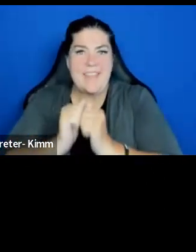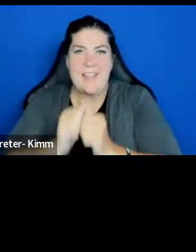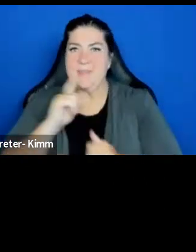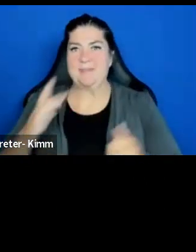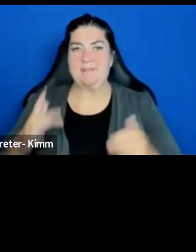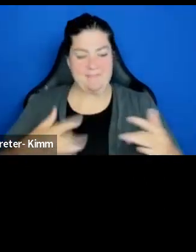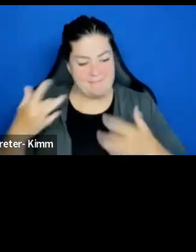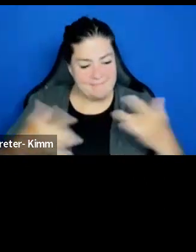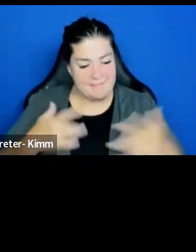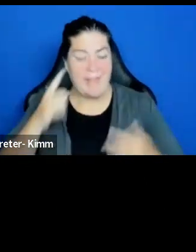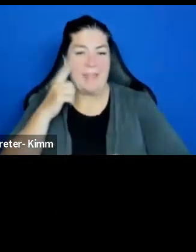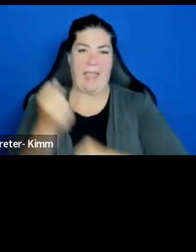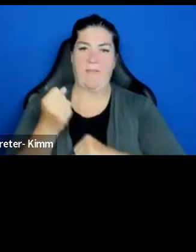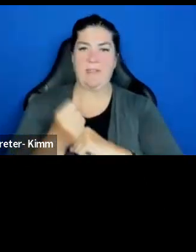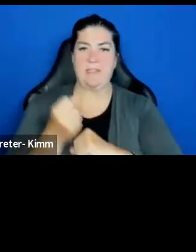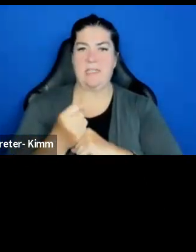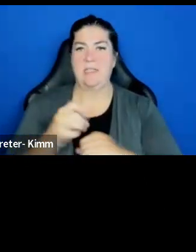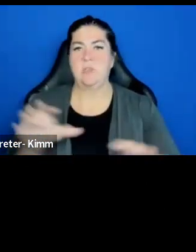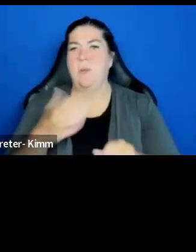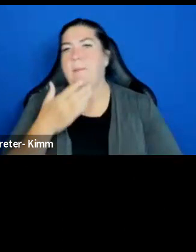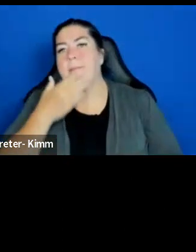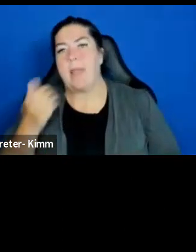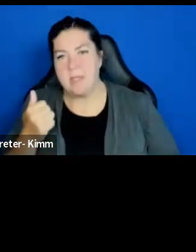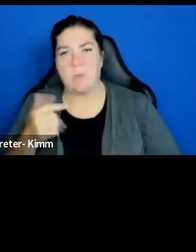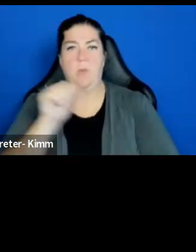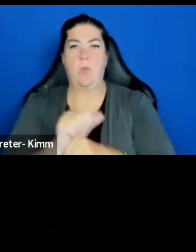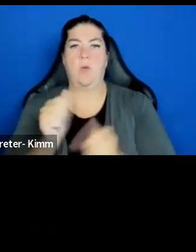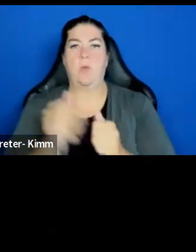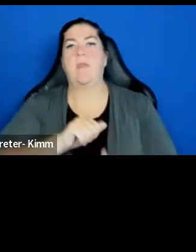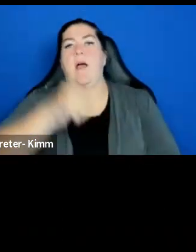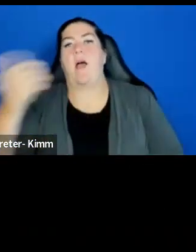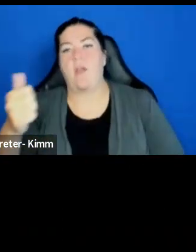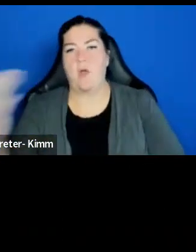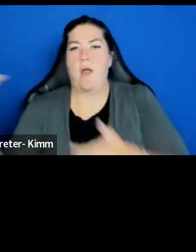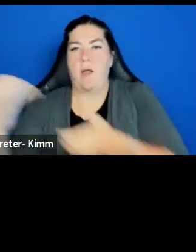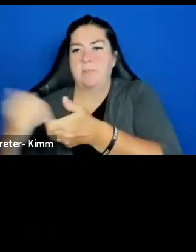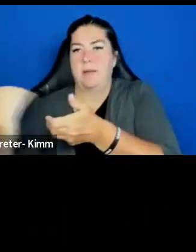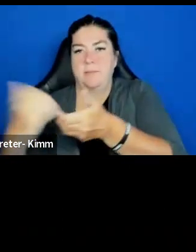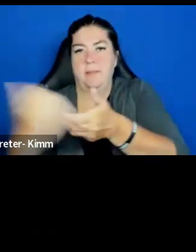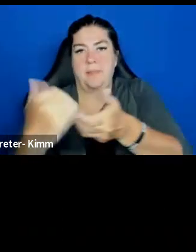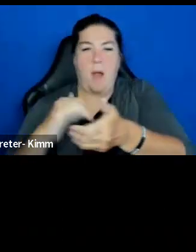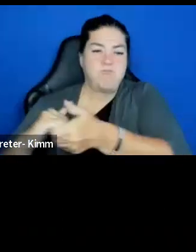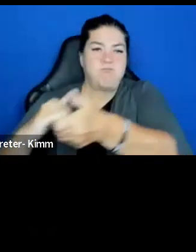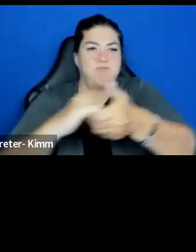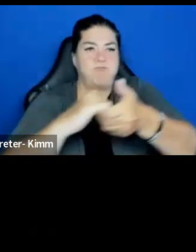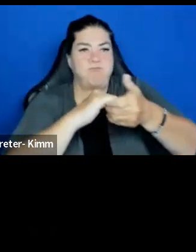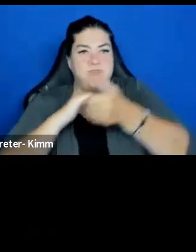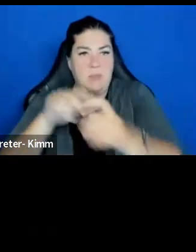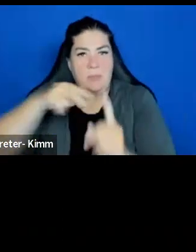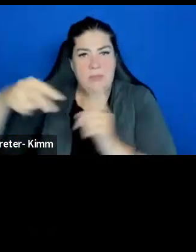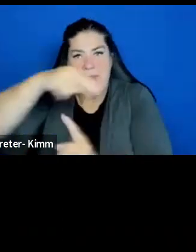that advocacy is done best when we collaborate with others and we have those different perspectives. And